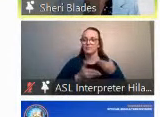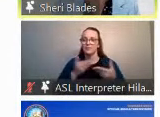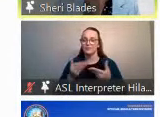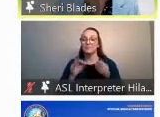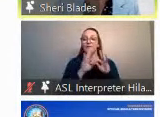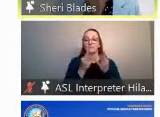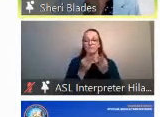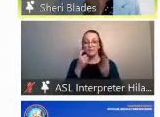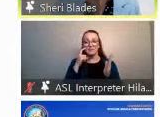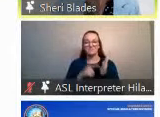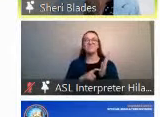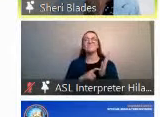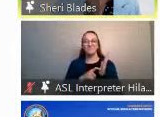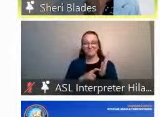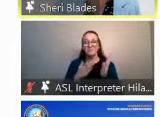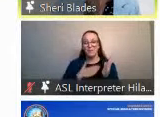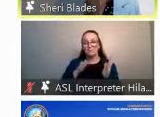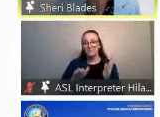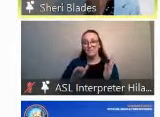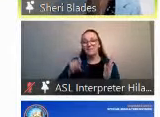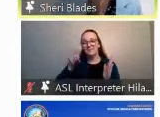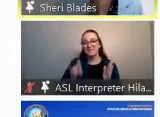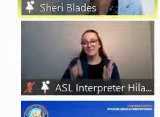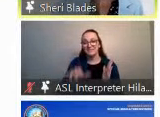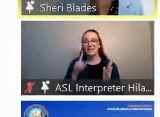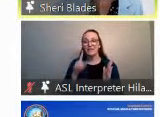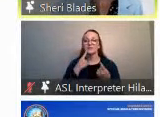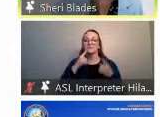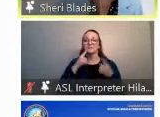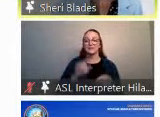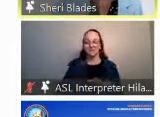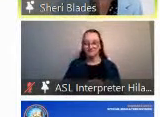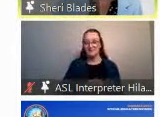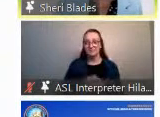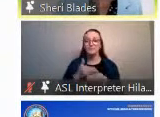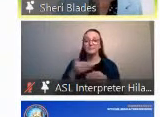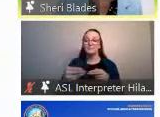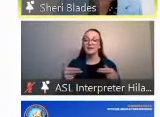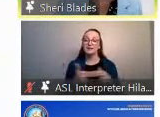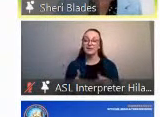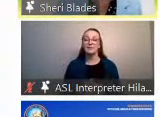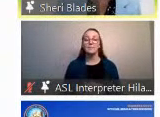their children to be most successful. Next slide, please.